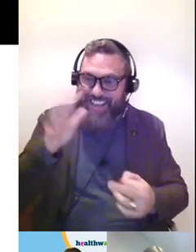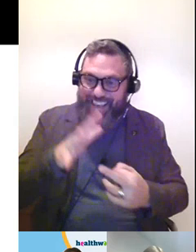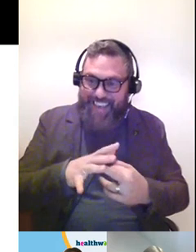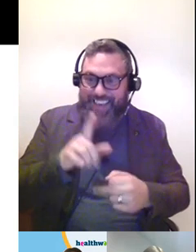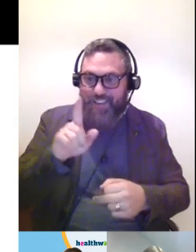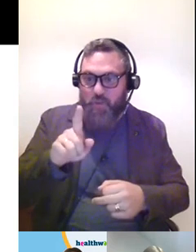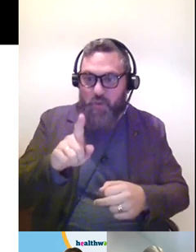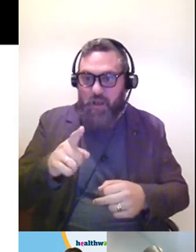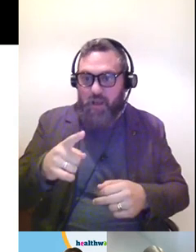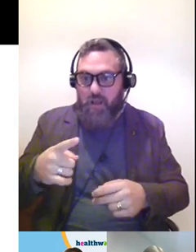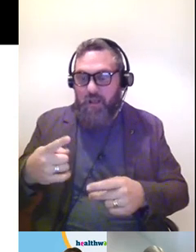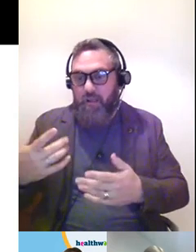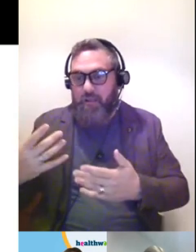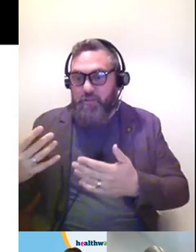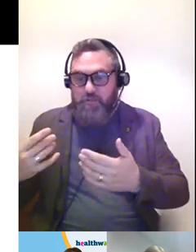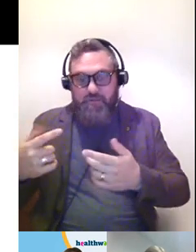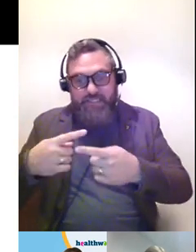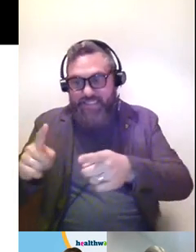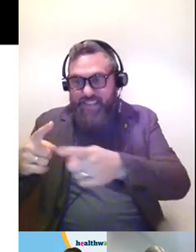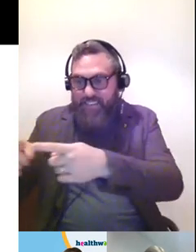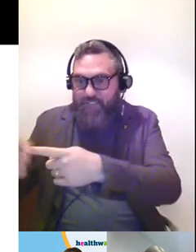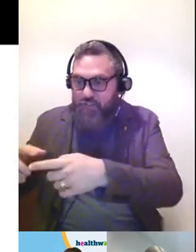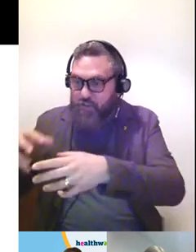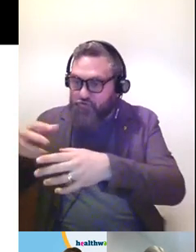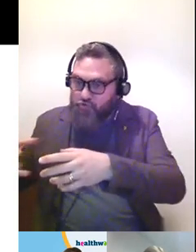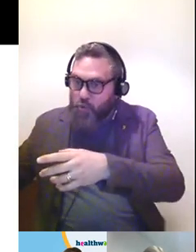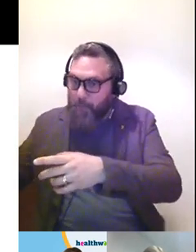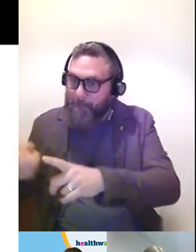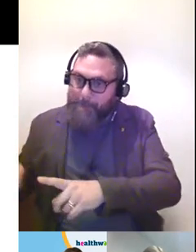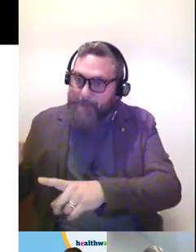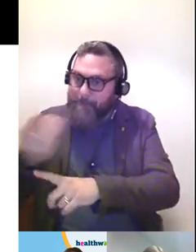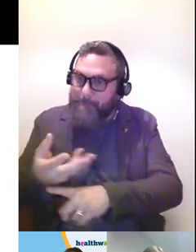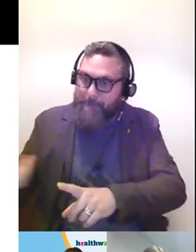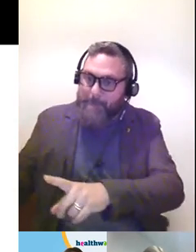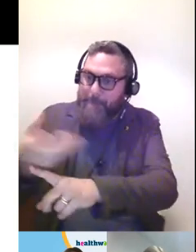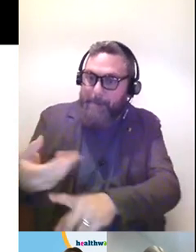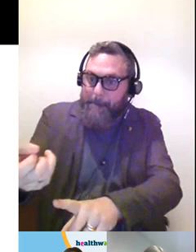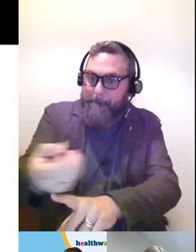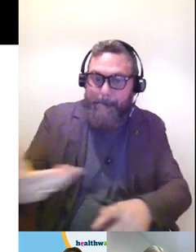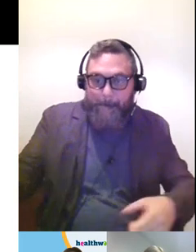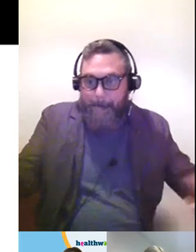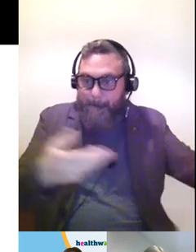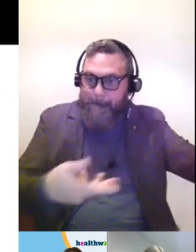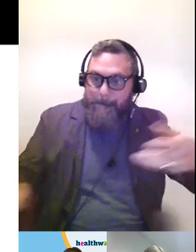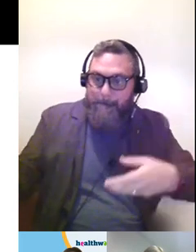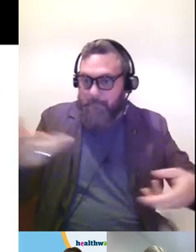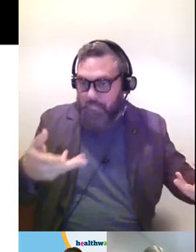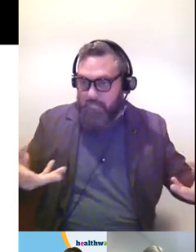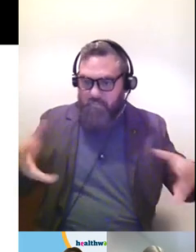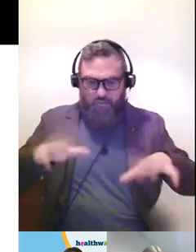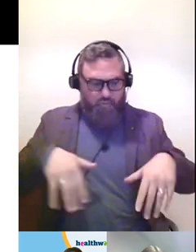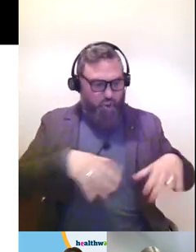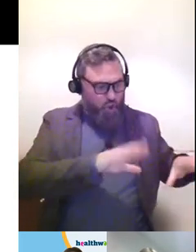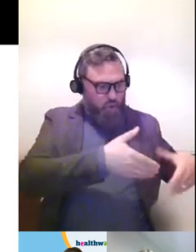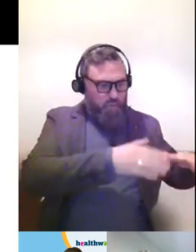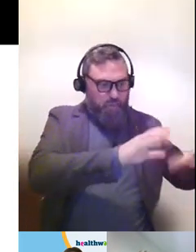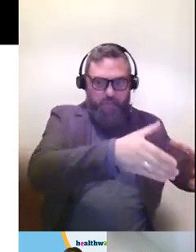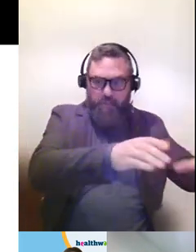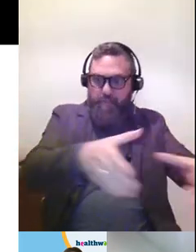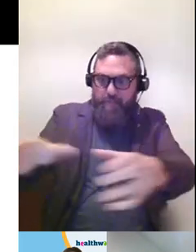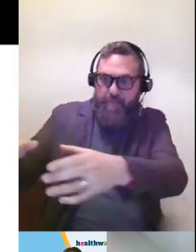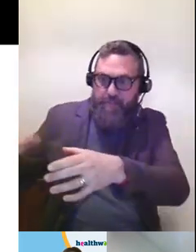as one of the priorities of the ICS. So to devolve down to local level to enable that priorities are